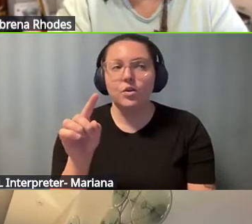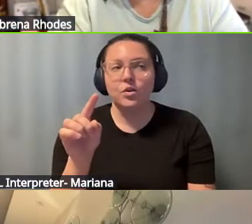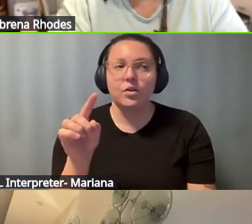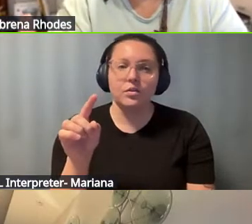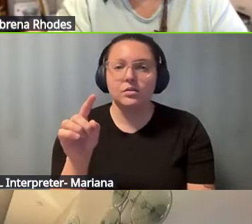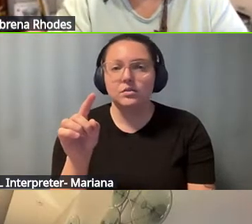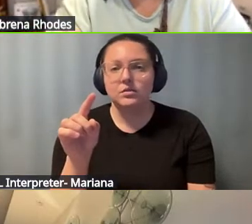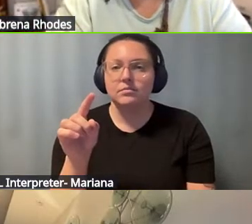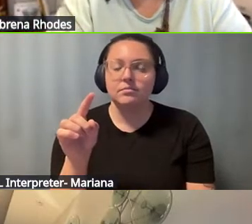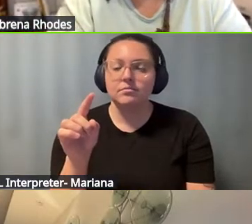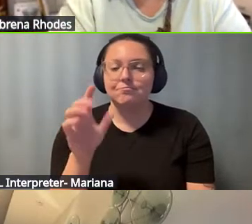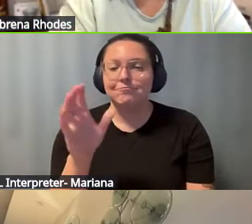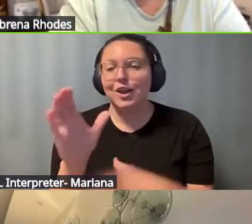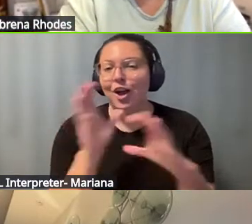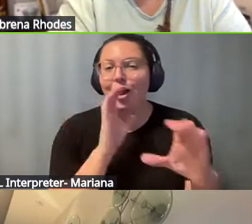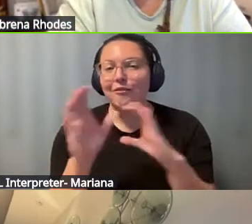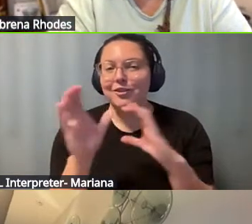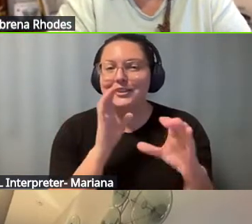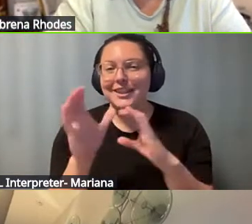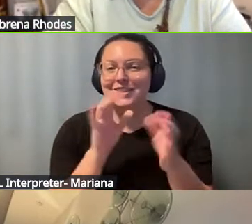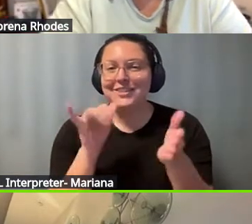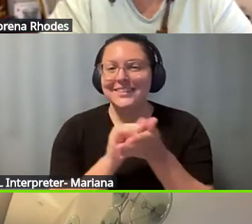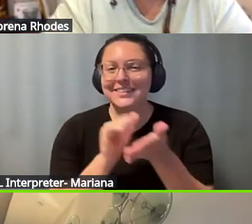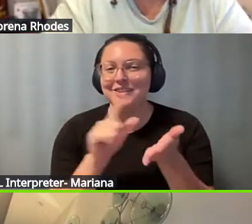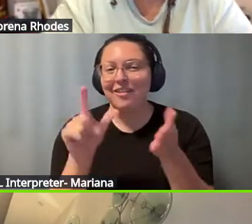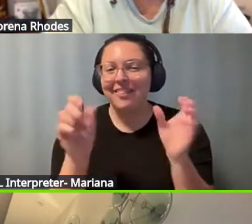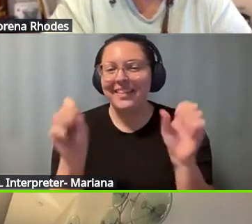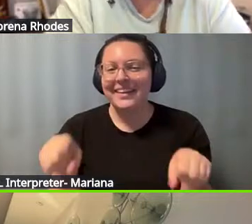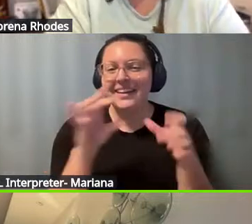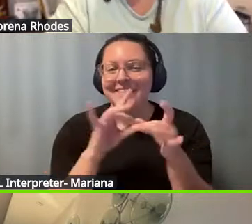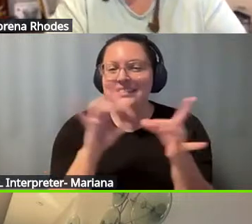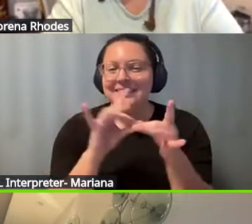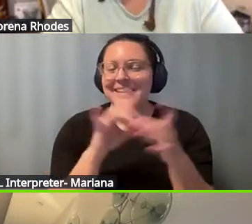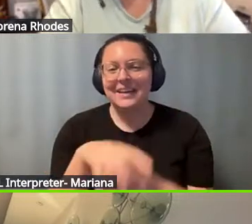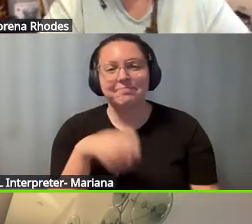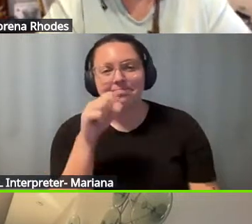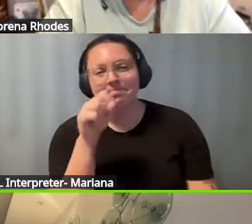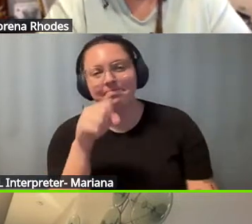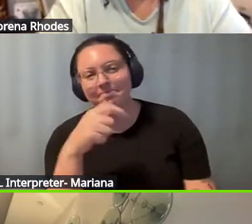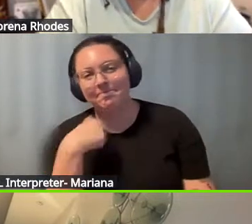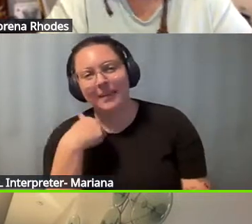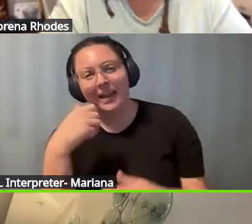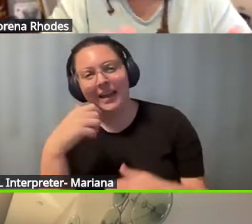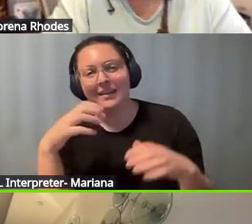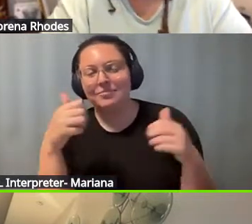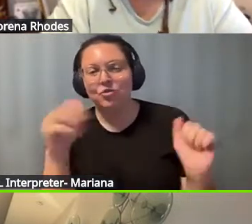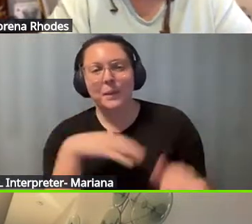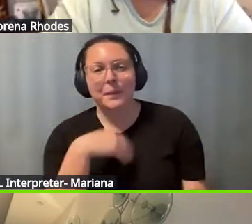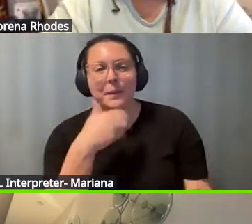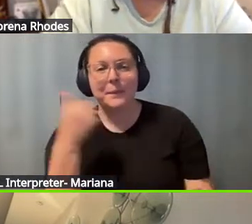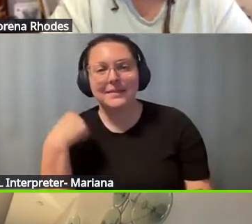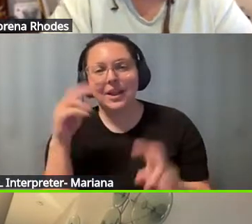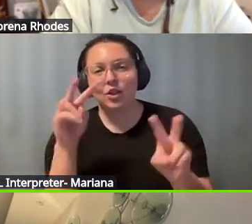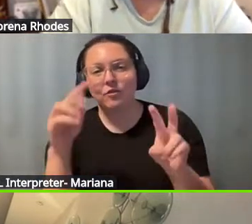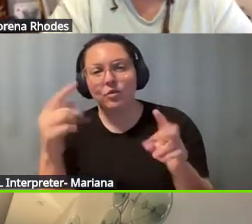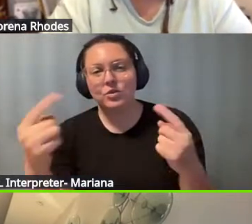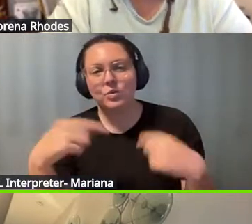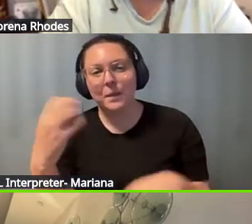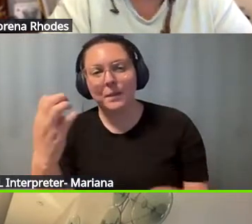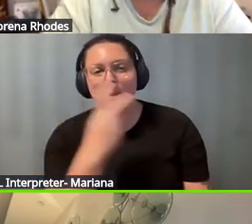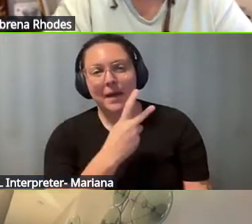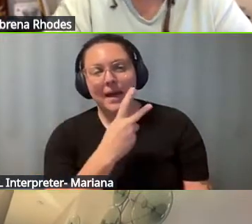the conversation. That's all I can say. You got it. I did my best, and I look forward to That's coming cool. back in the near